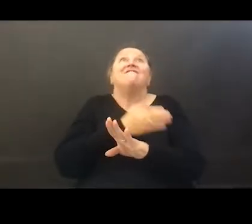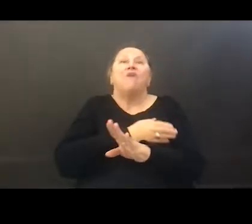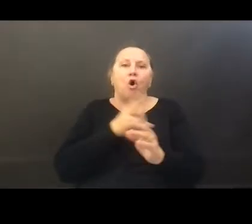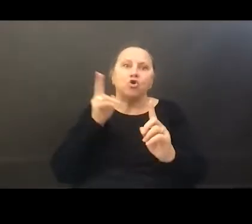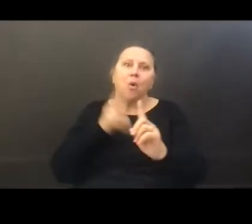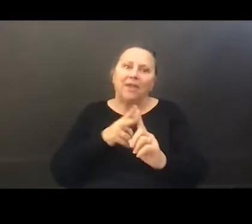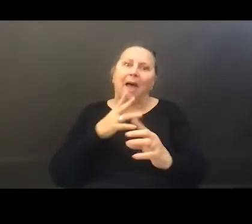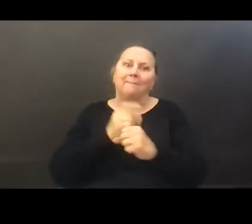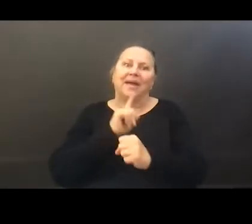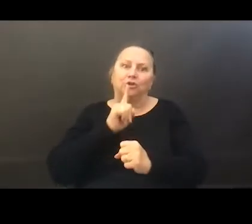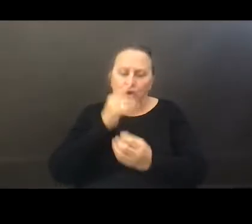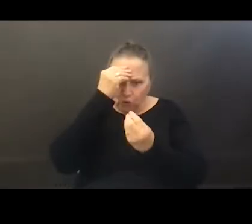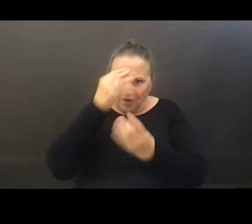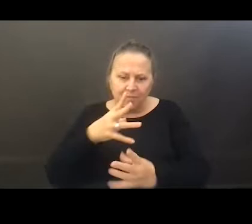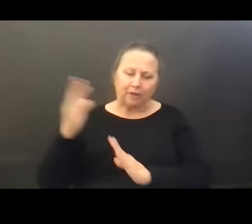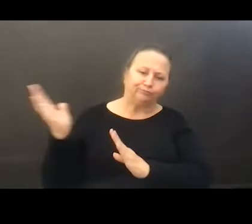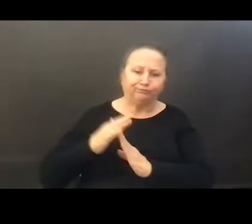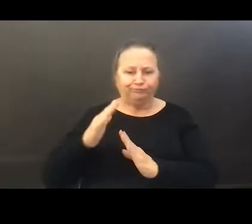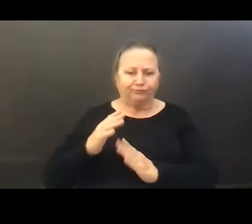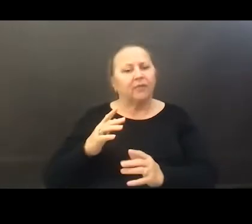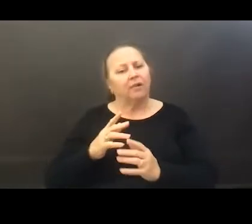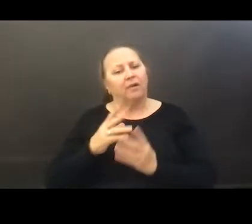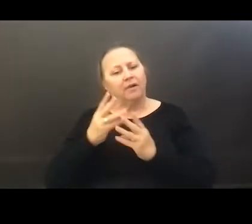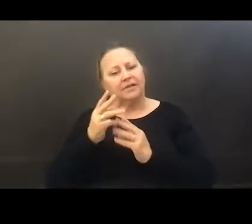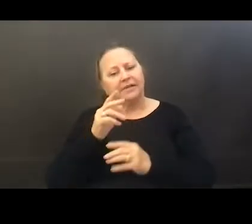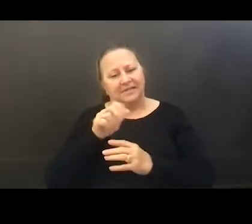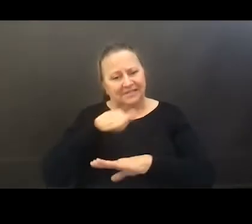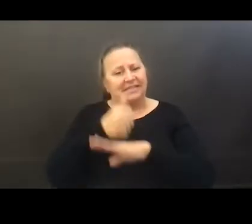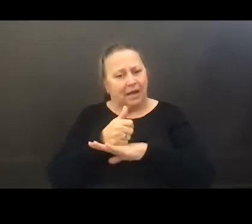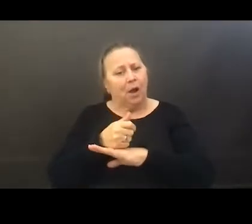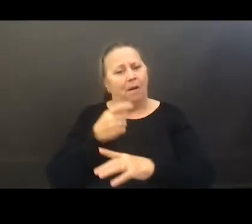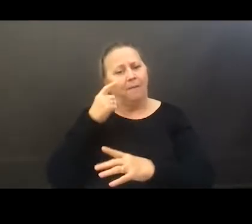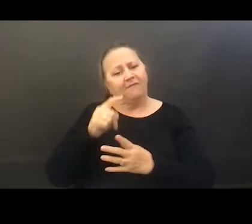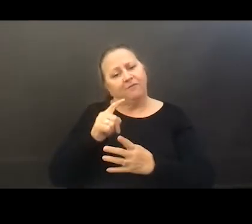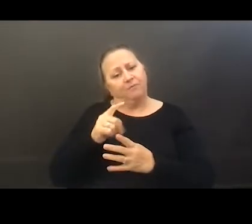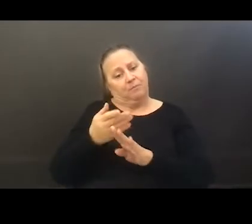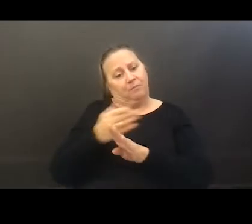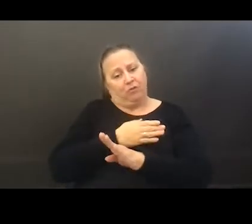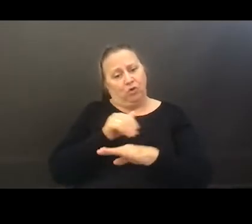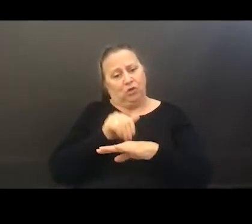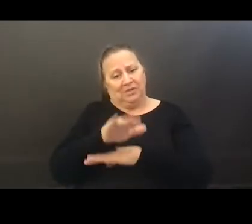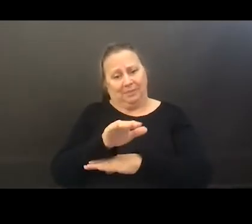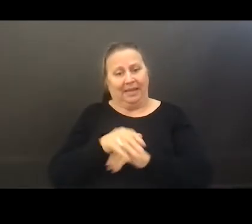that document so that you get called for an interview. We've got some more tips to share.